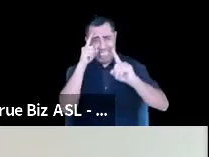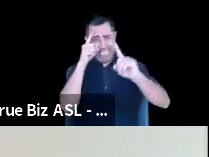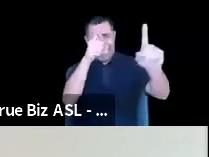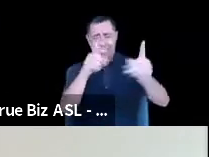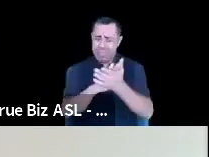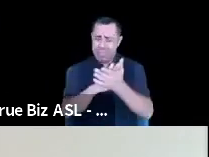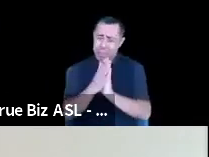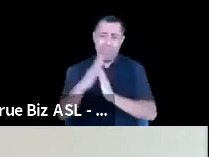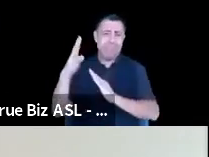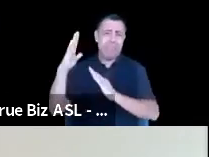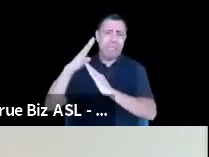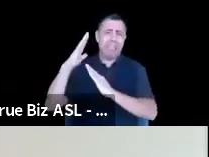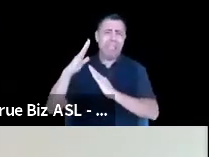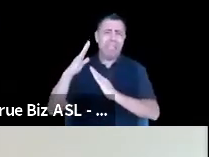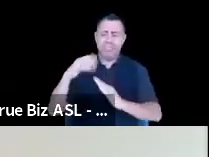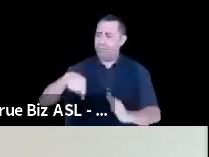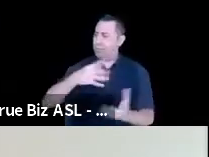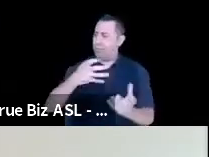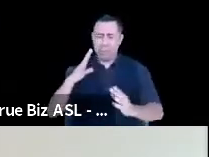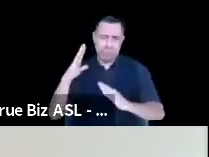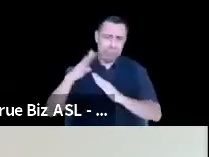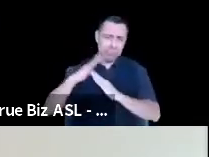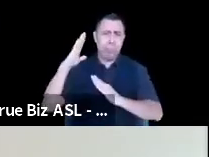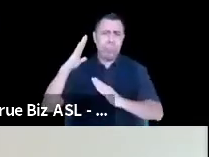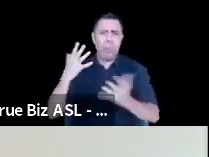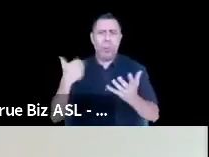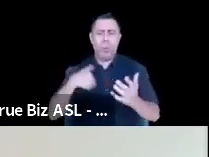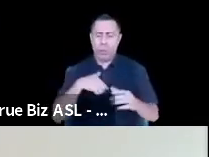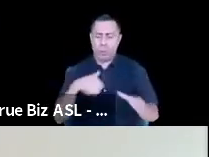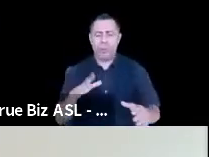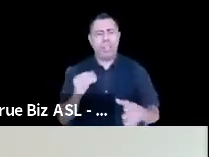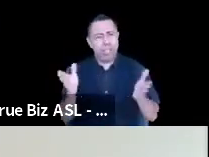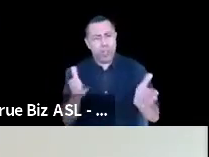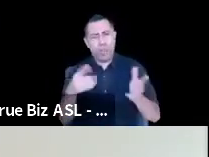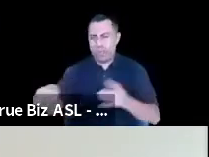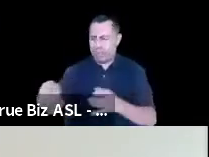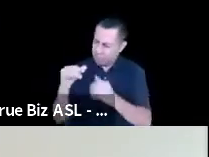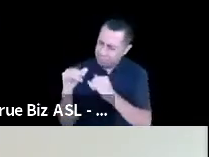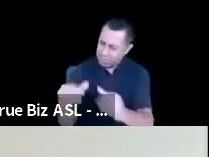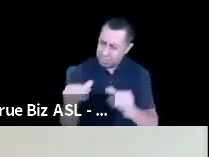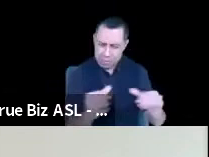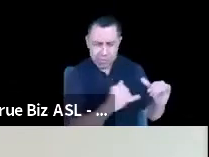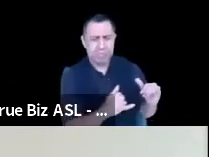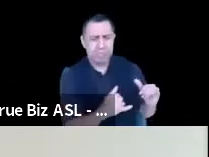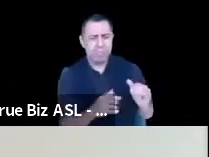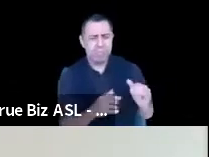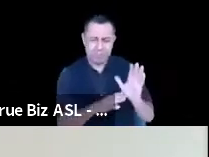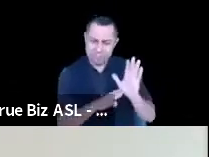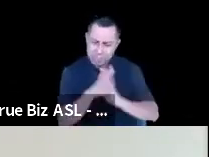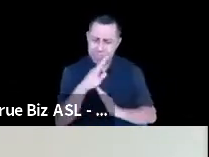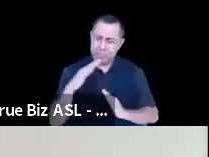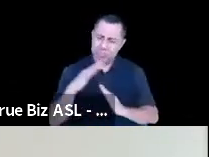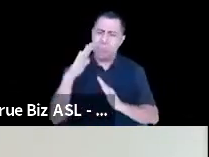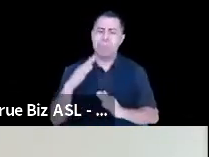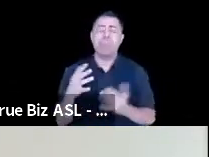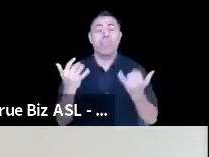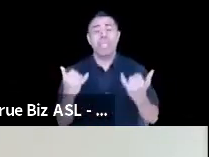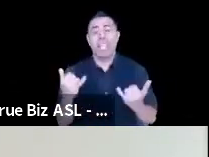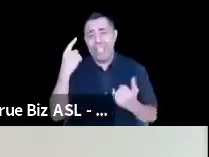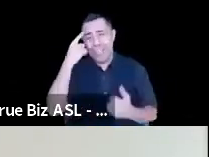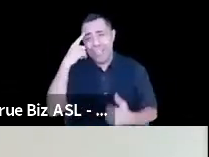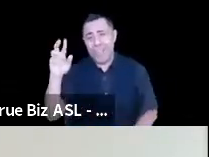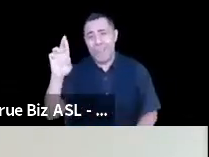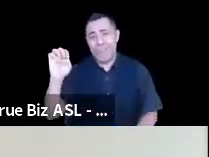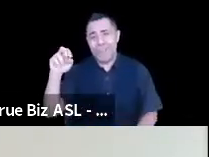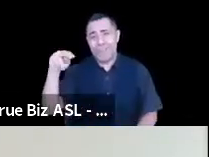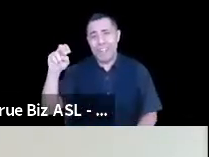wanting to be the best at what you do and encouraging others to do the same. So, this is for René. We miss him. He